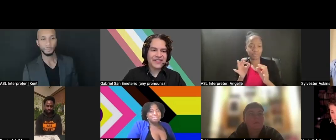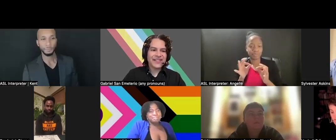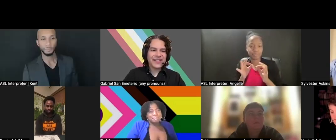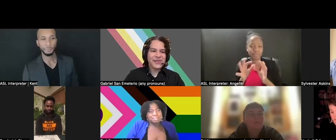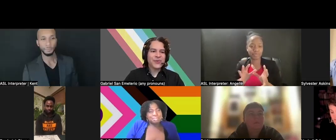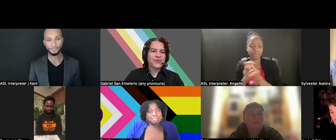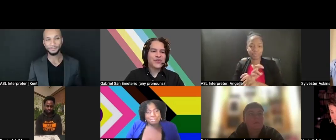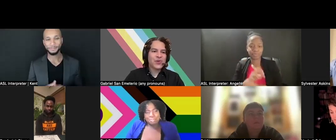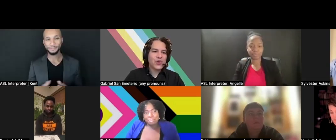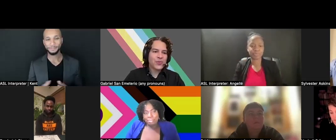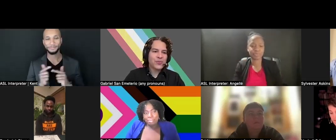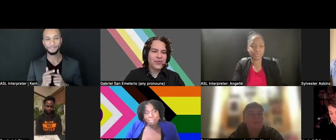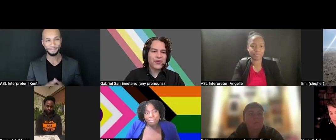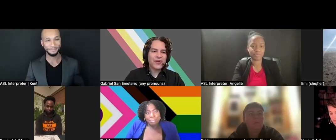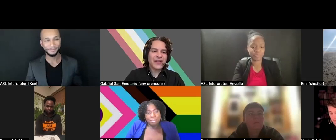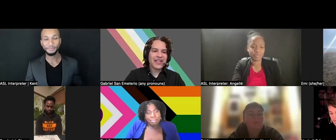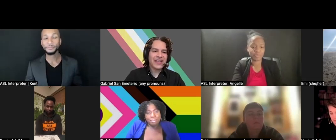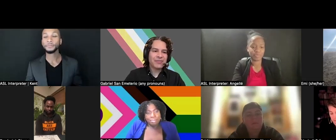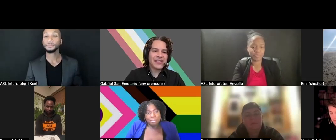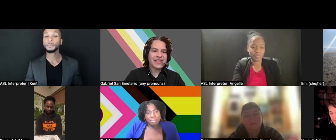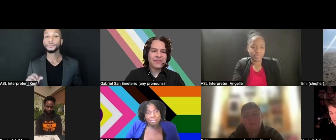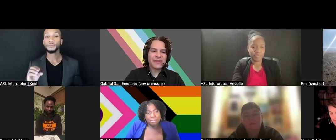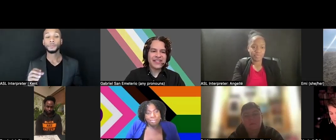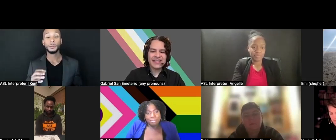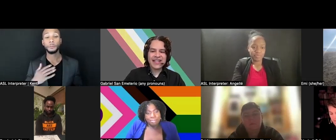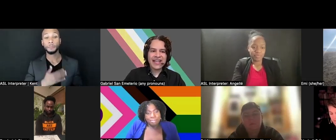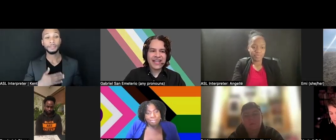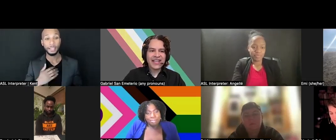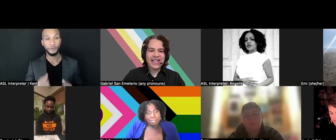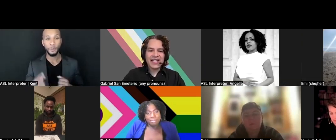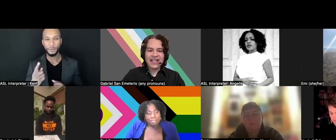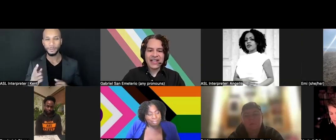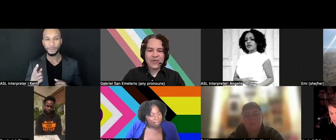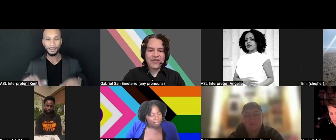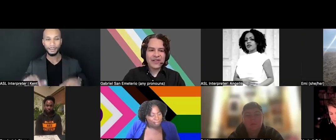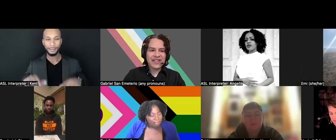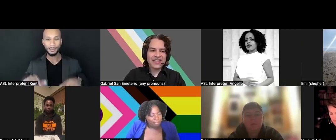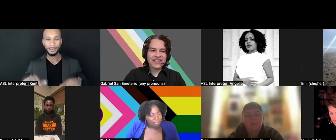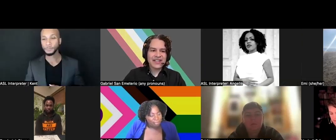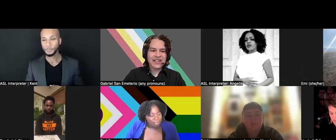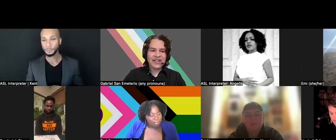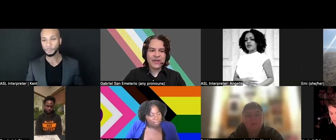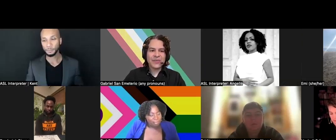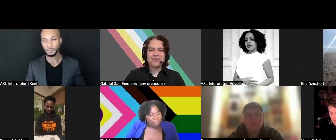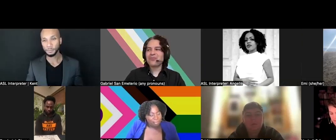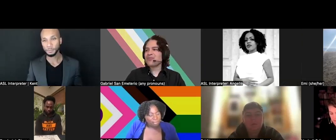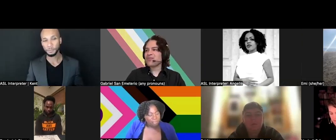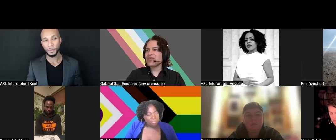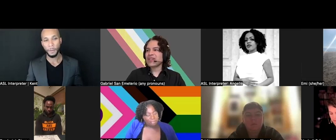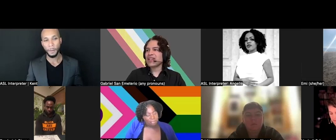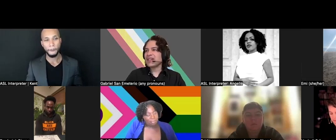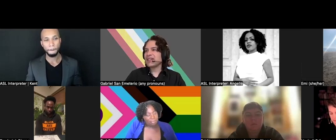Great. Thank you. So please, everybody stay. There is